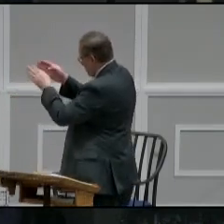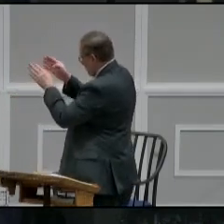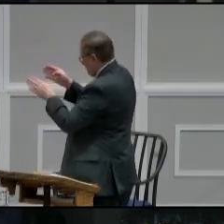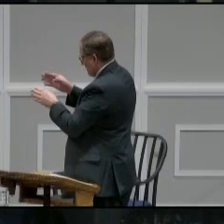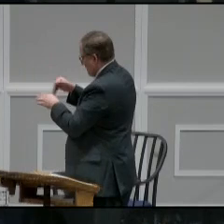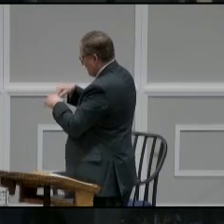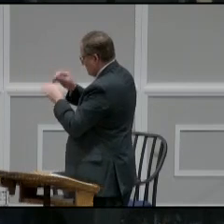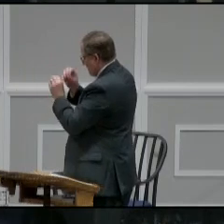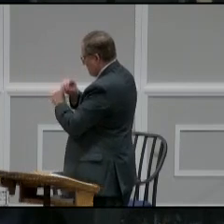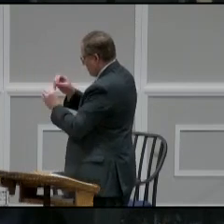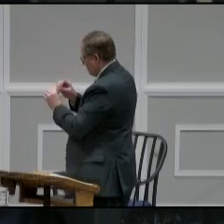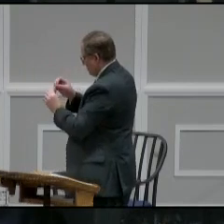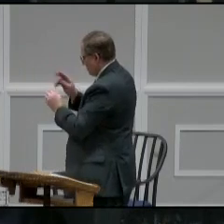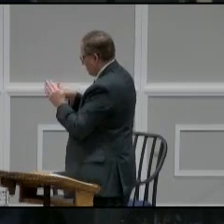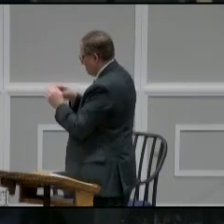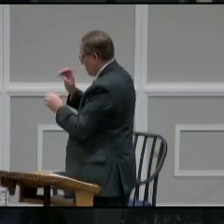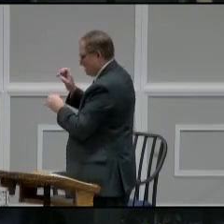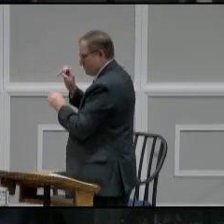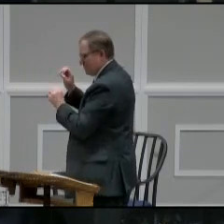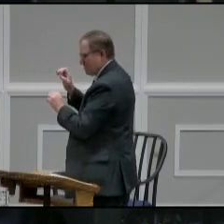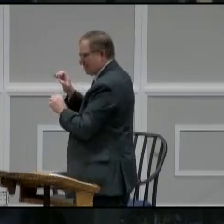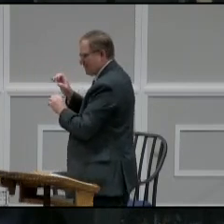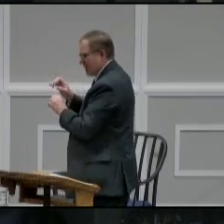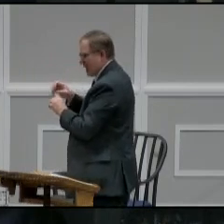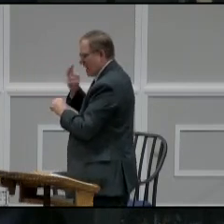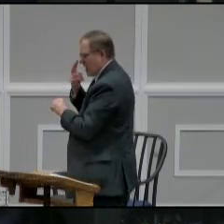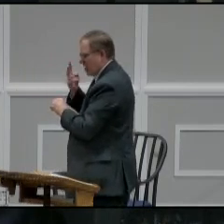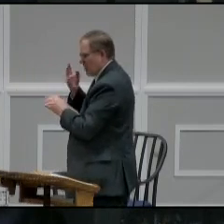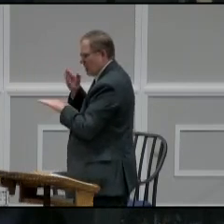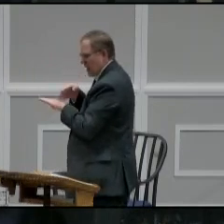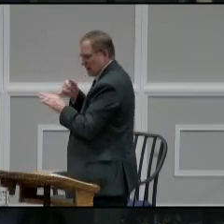in his office or whatever and look at it.